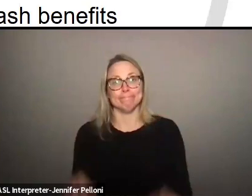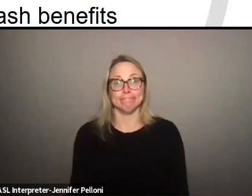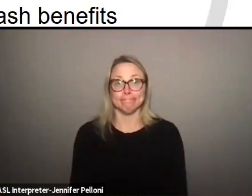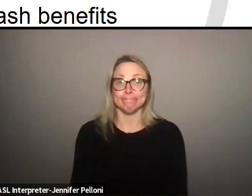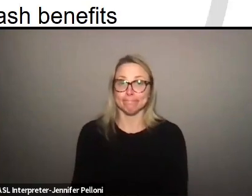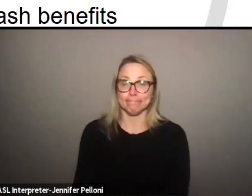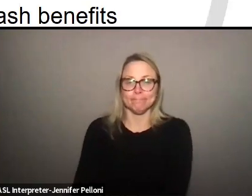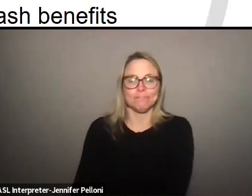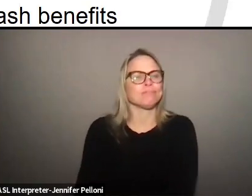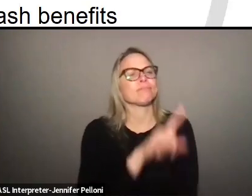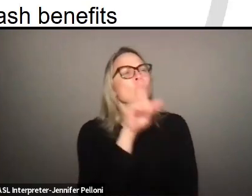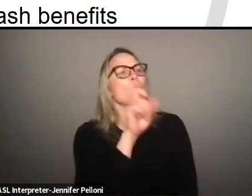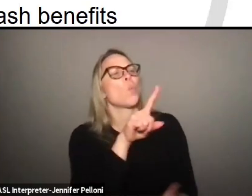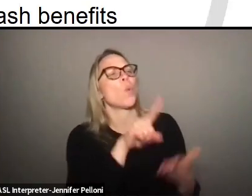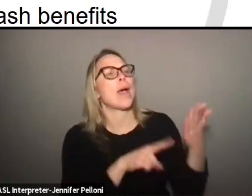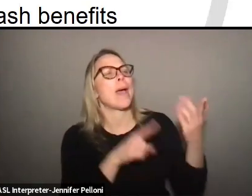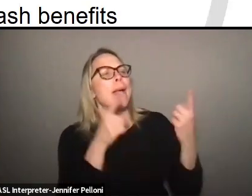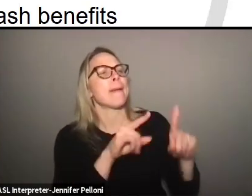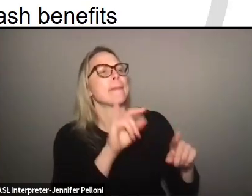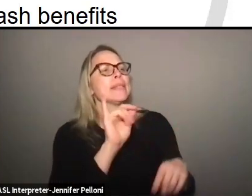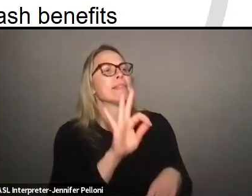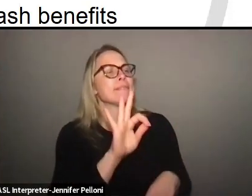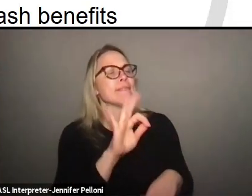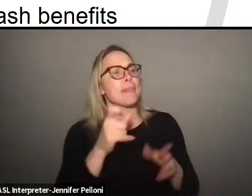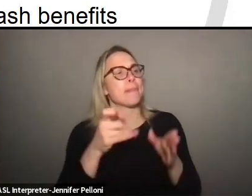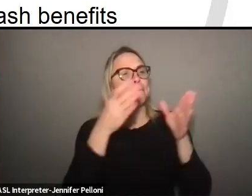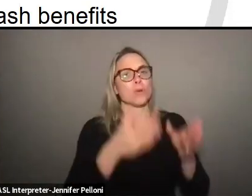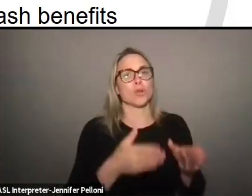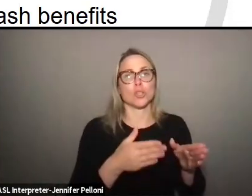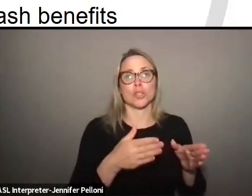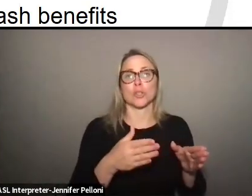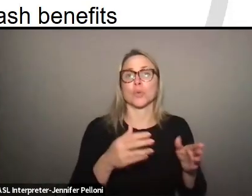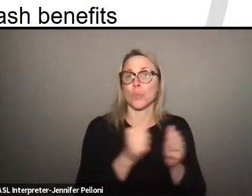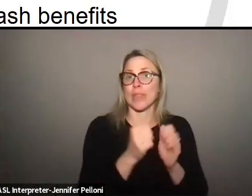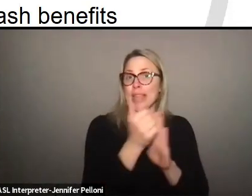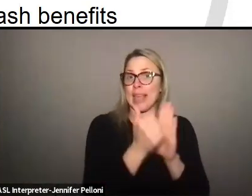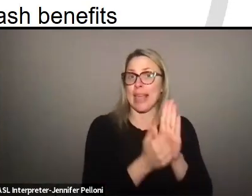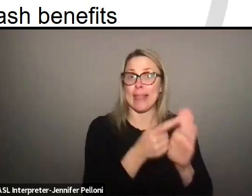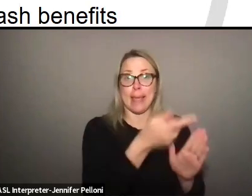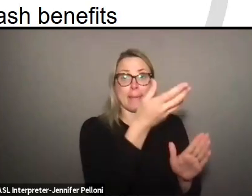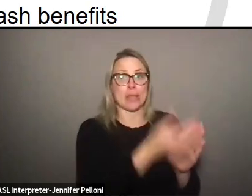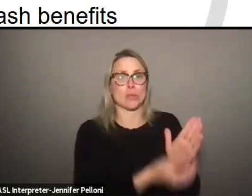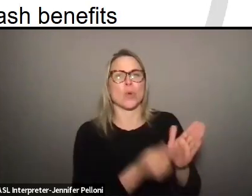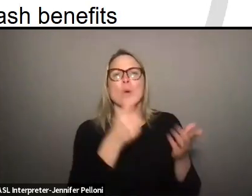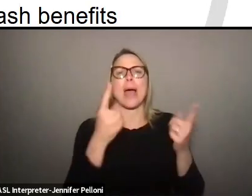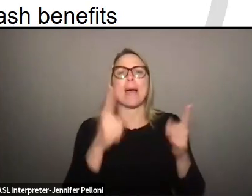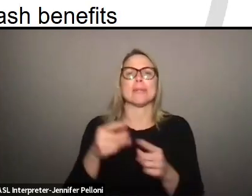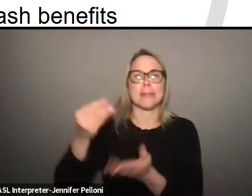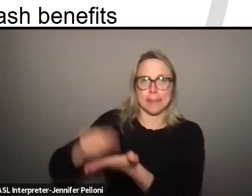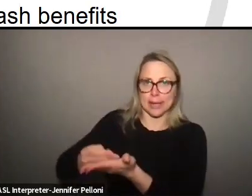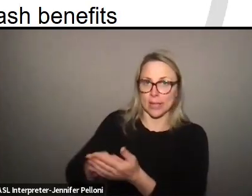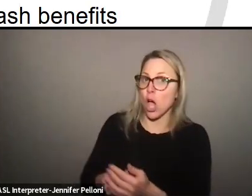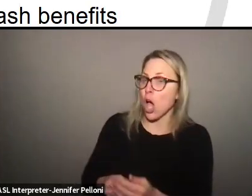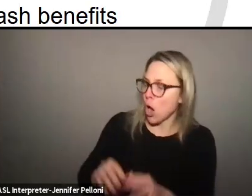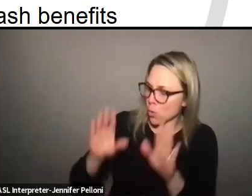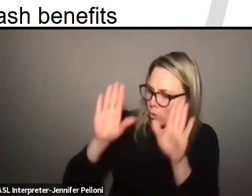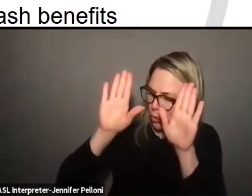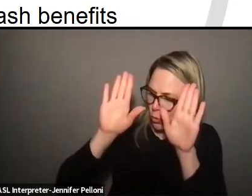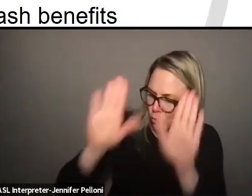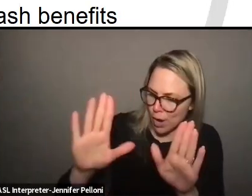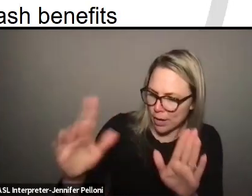Hey, great. What happens if the person with this account passes away? Okay, great